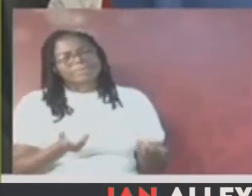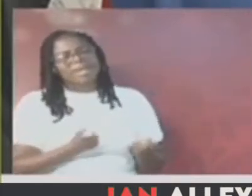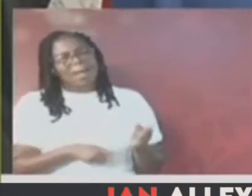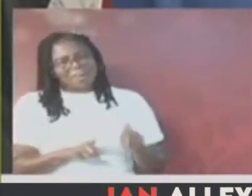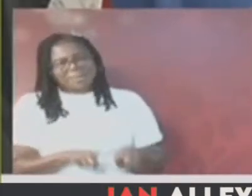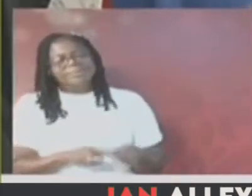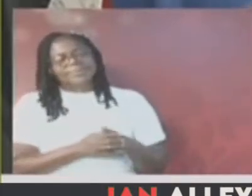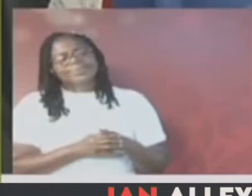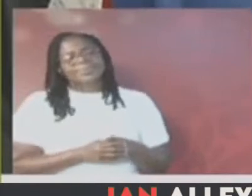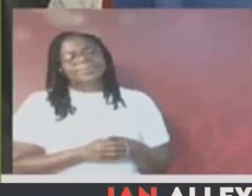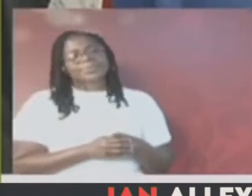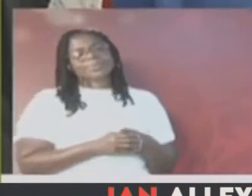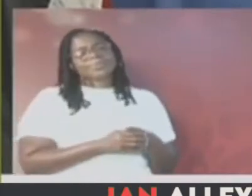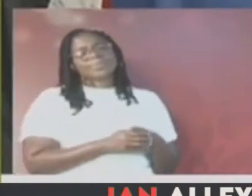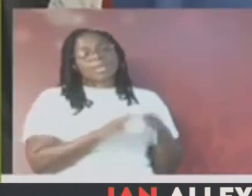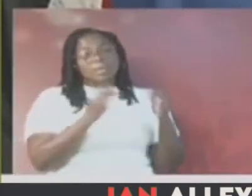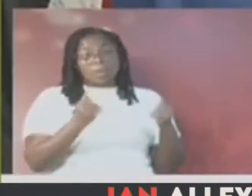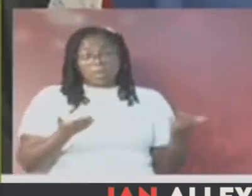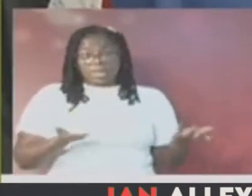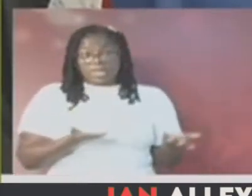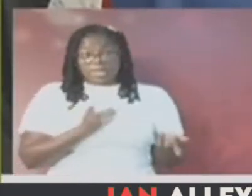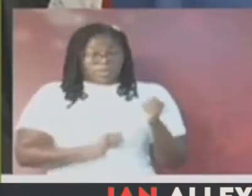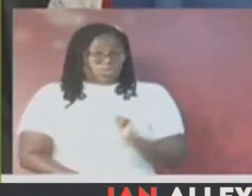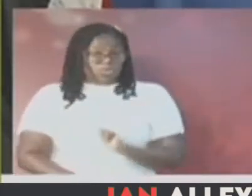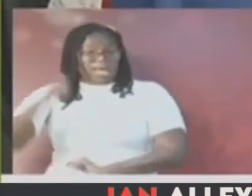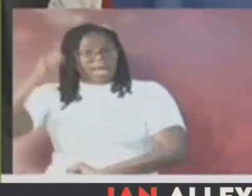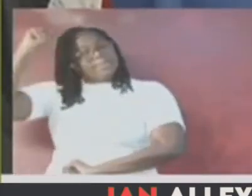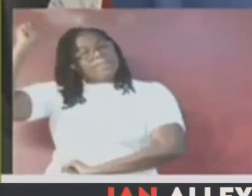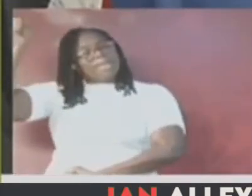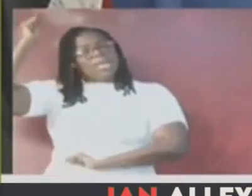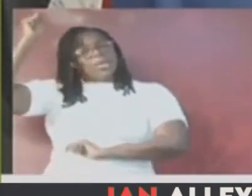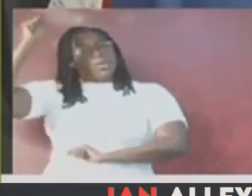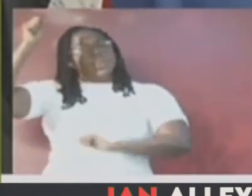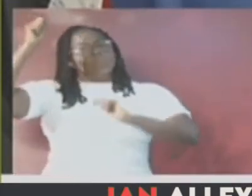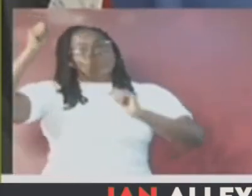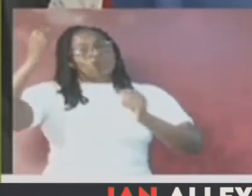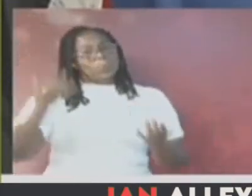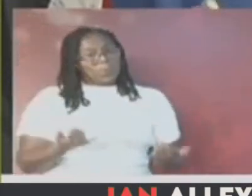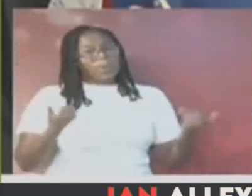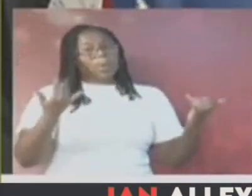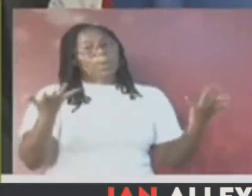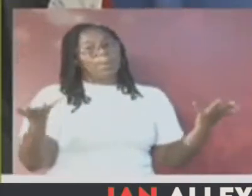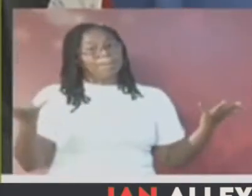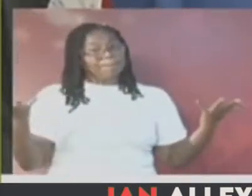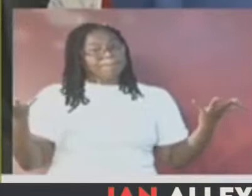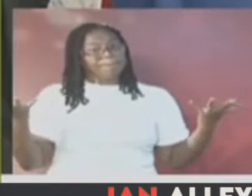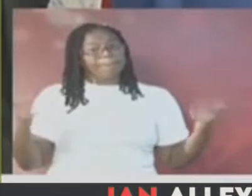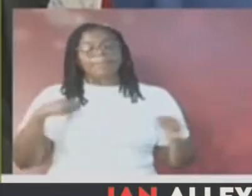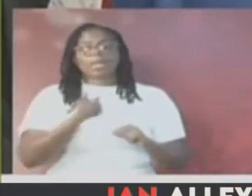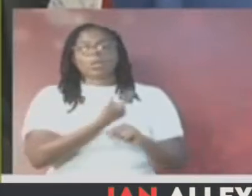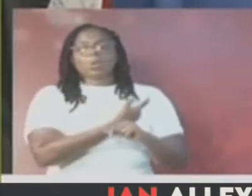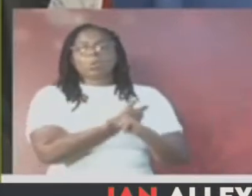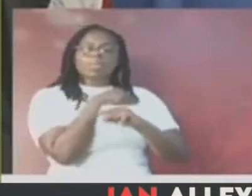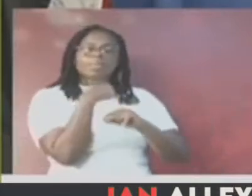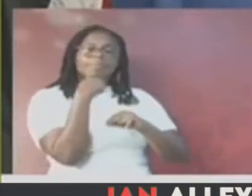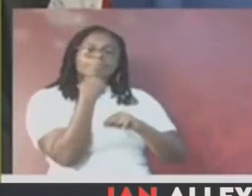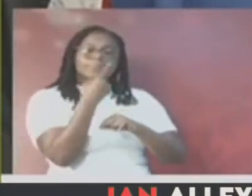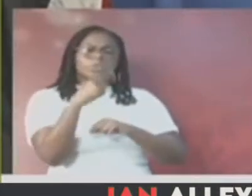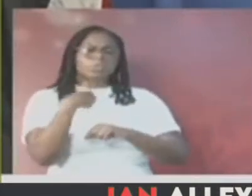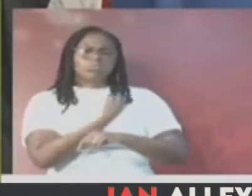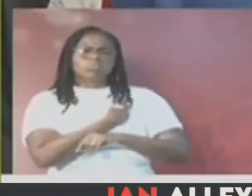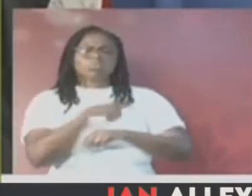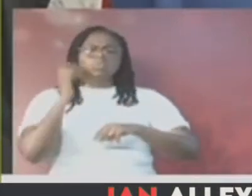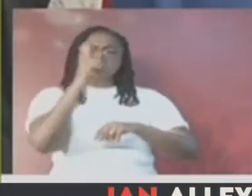And of course, here we are Trinidad and Tobago, and we have taken certain